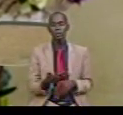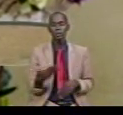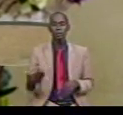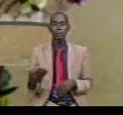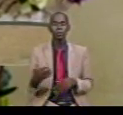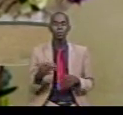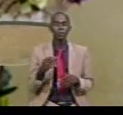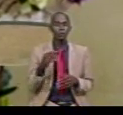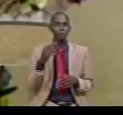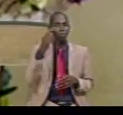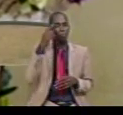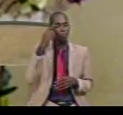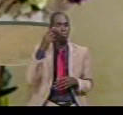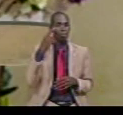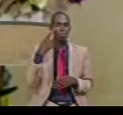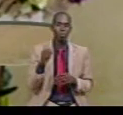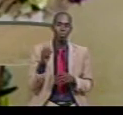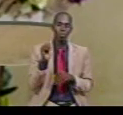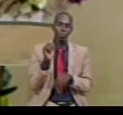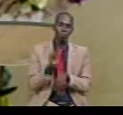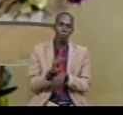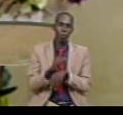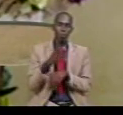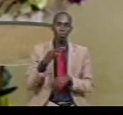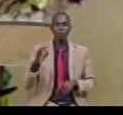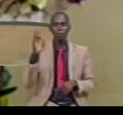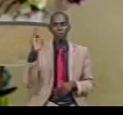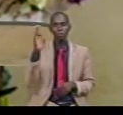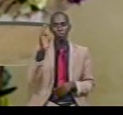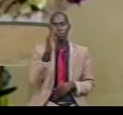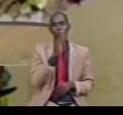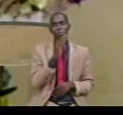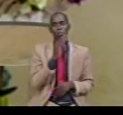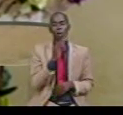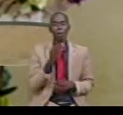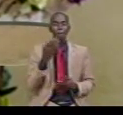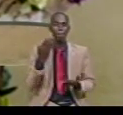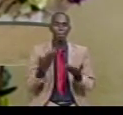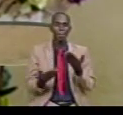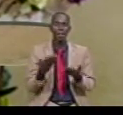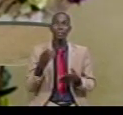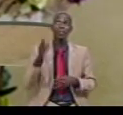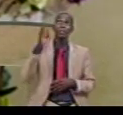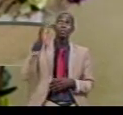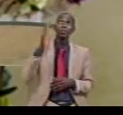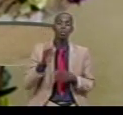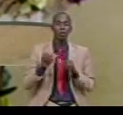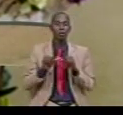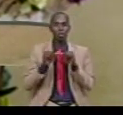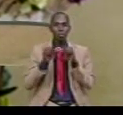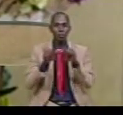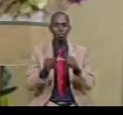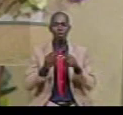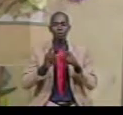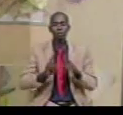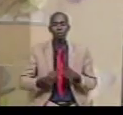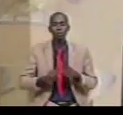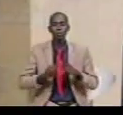world evangelization. May God continue to